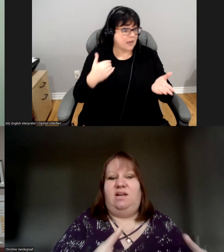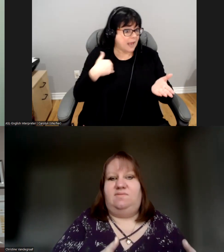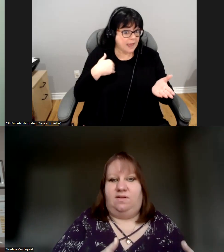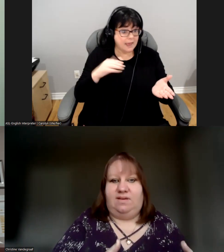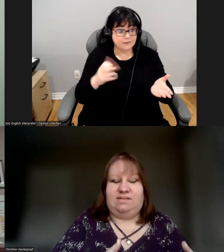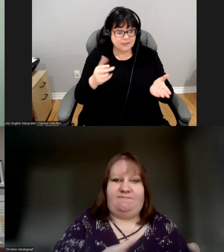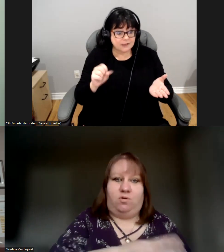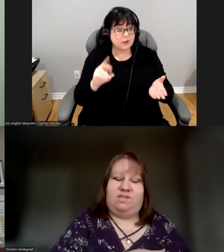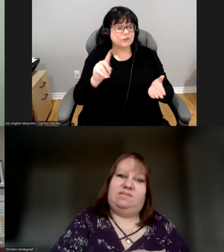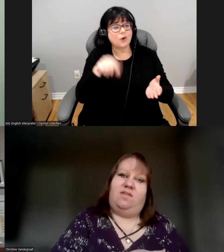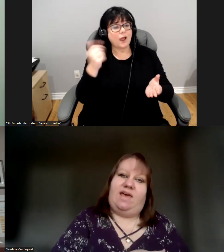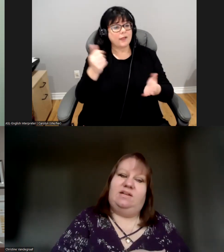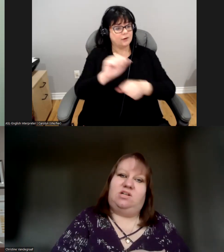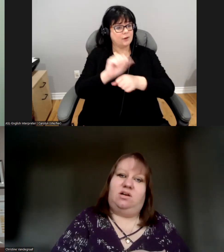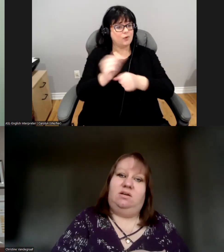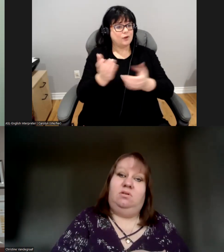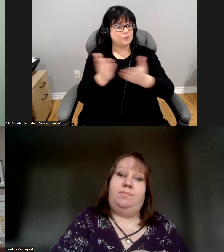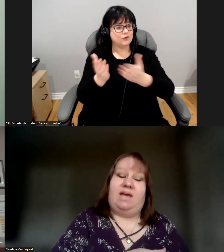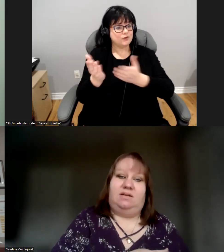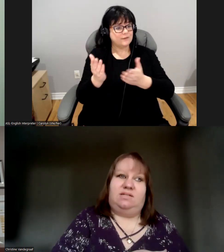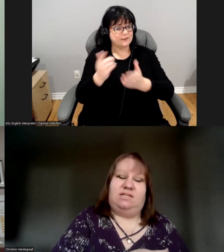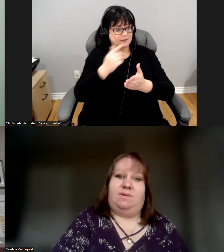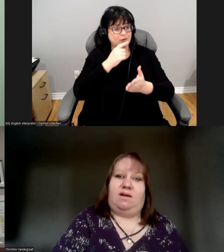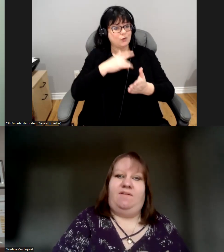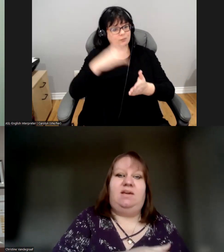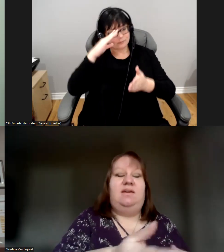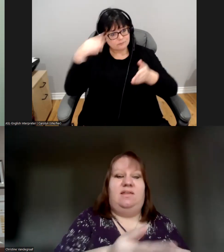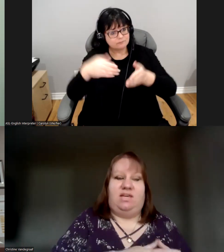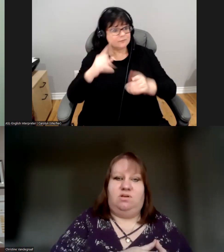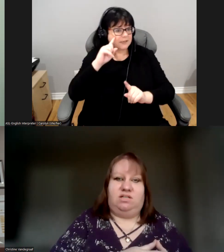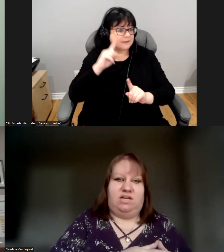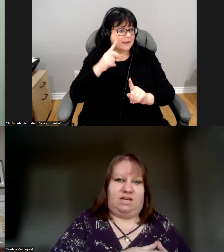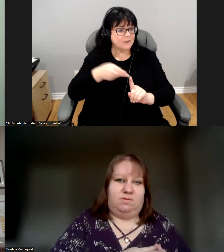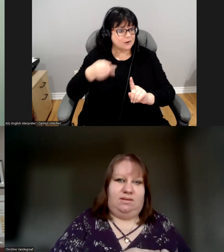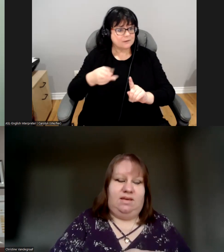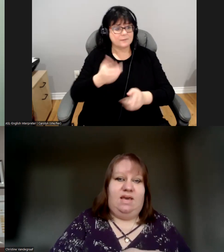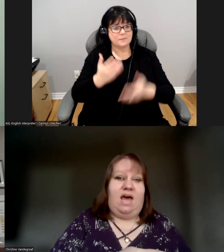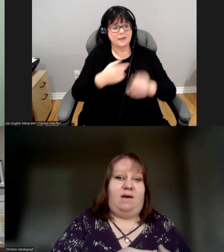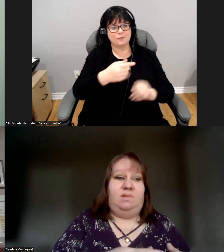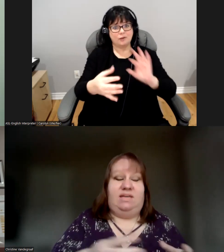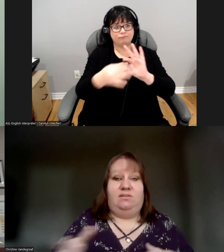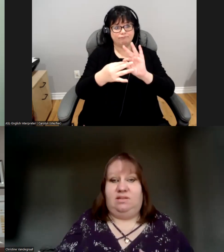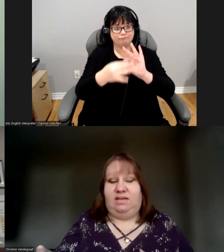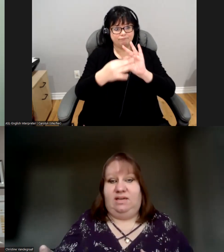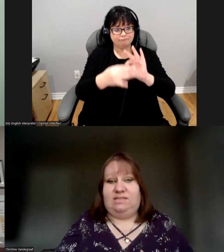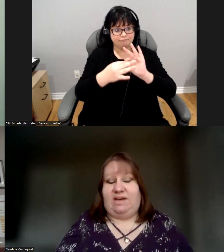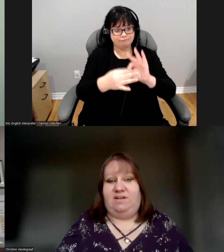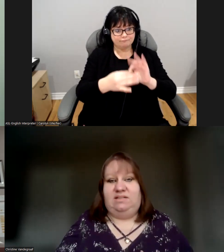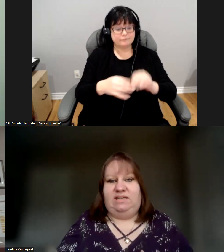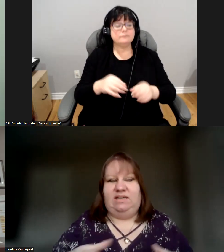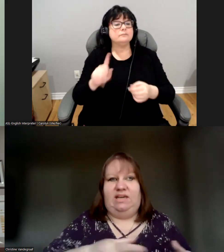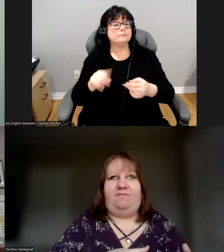that kind of service that focuses on that target group, that demographic that you could connect with. The other thing